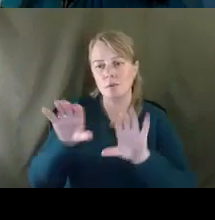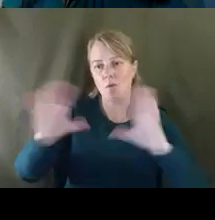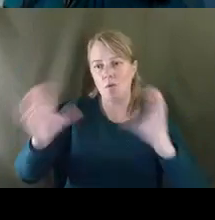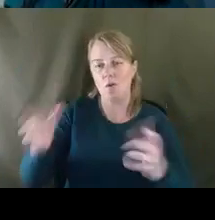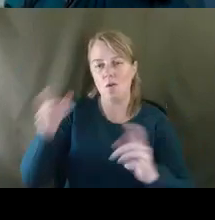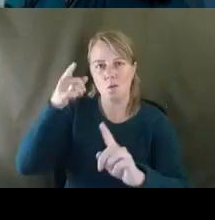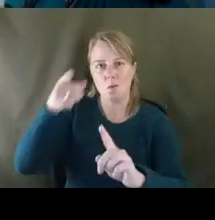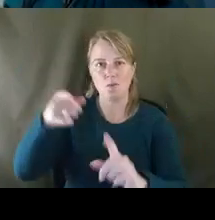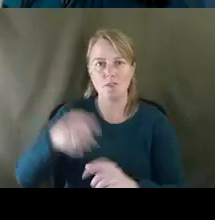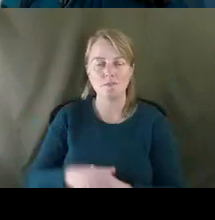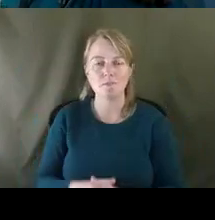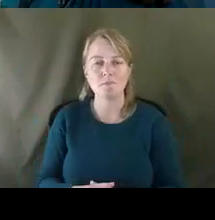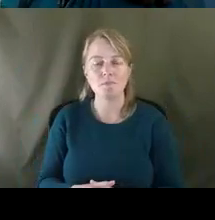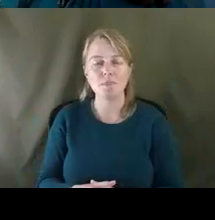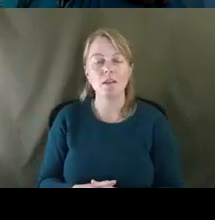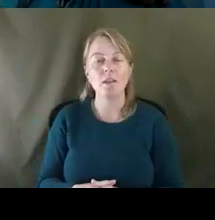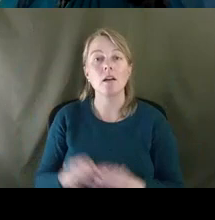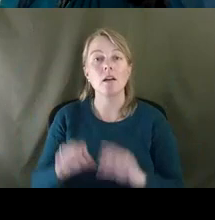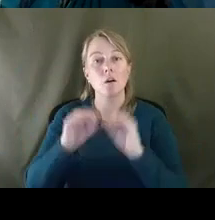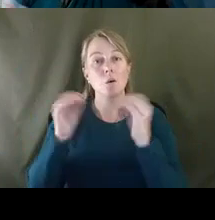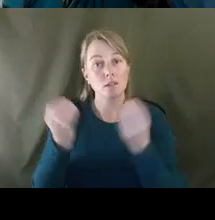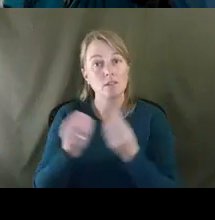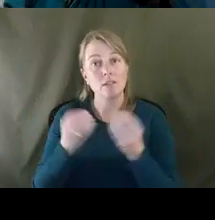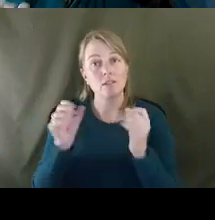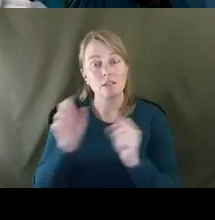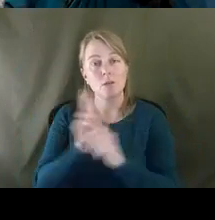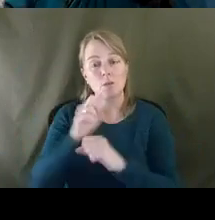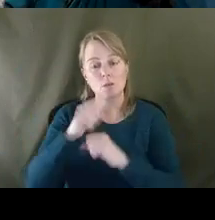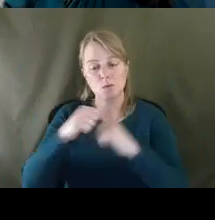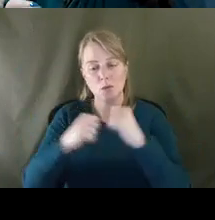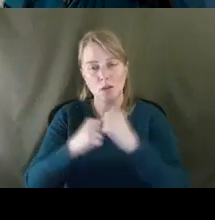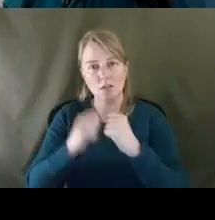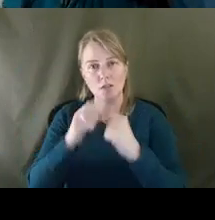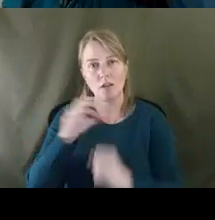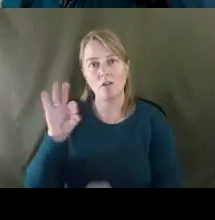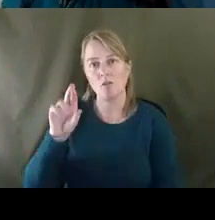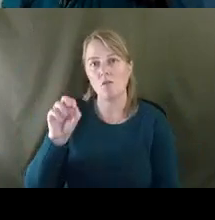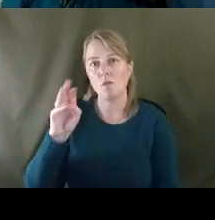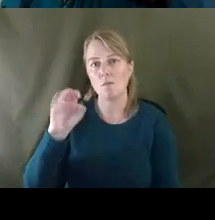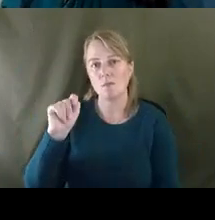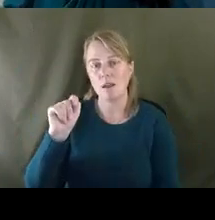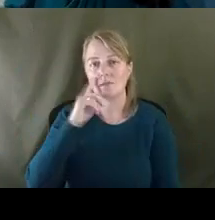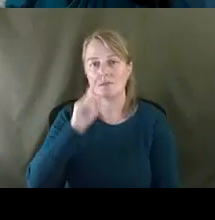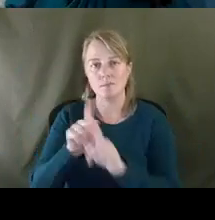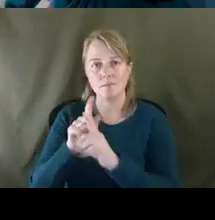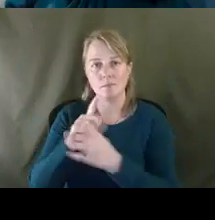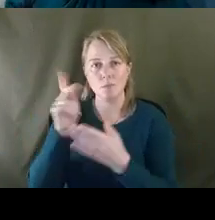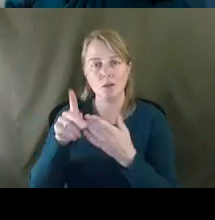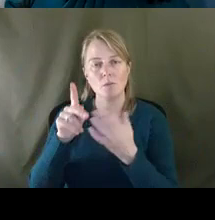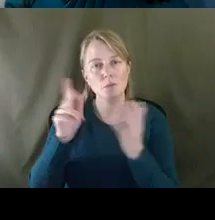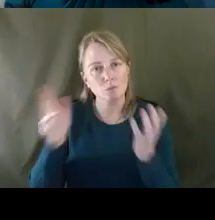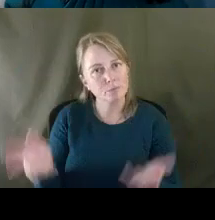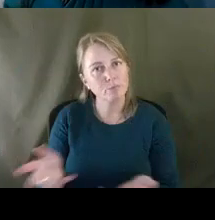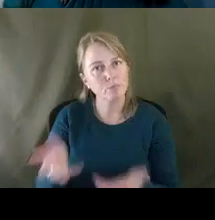an organization. Organizations can utilize the structure and format of a mentorship program to promote